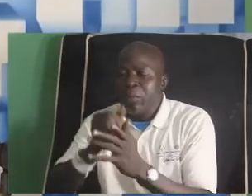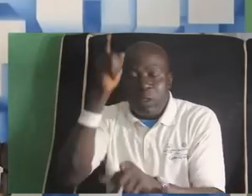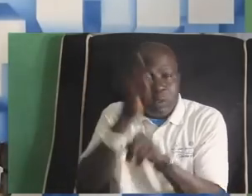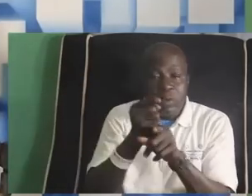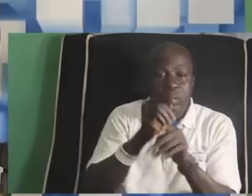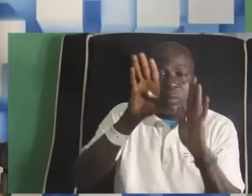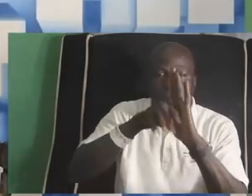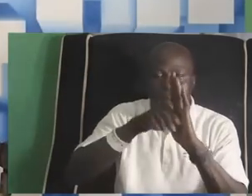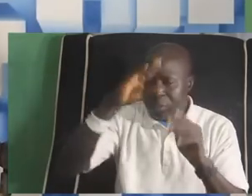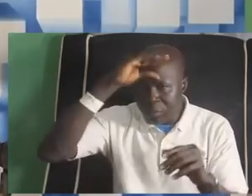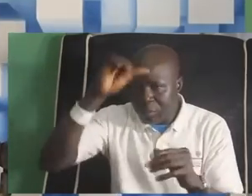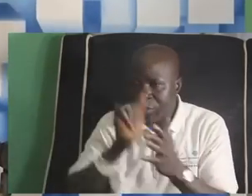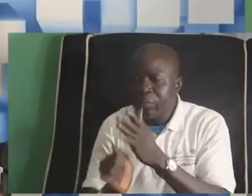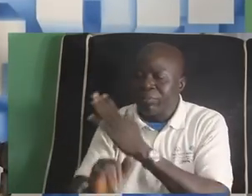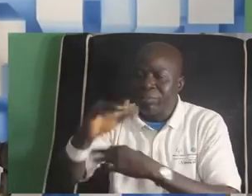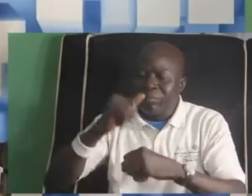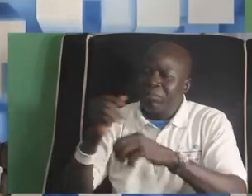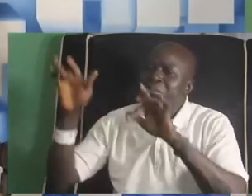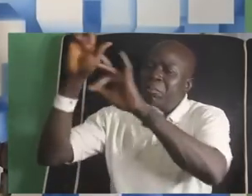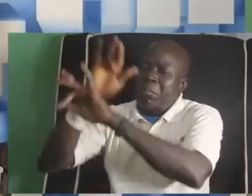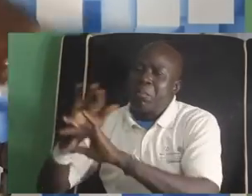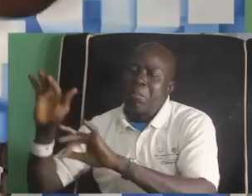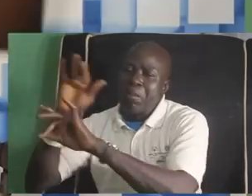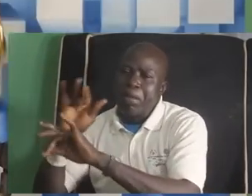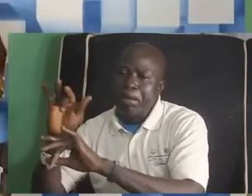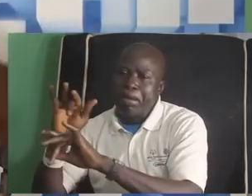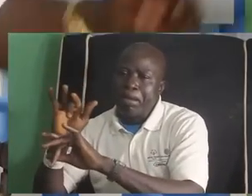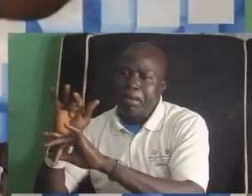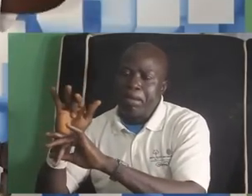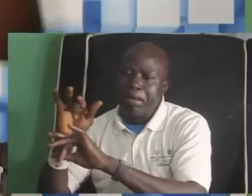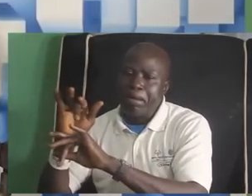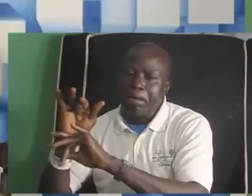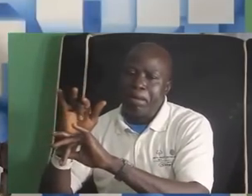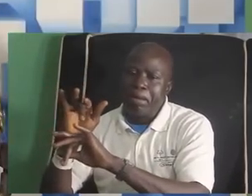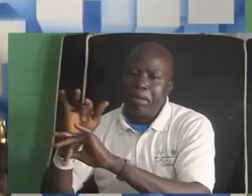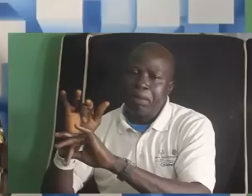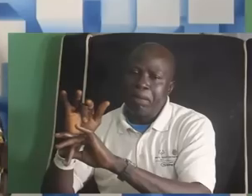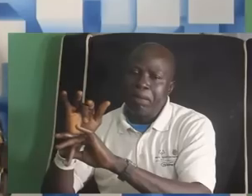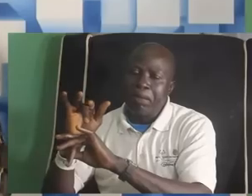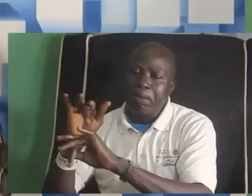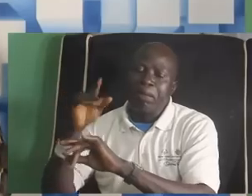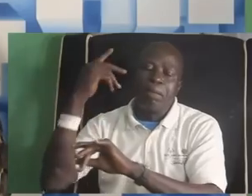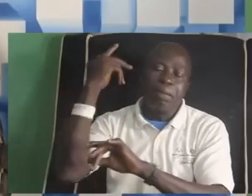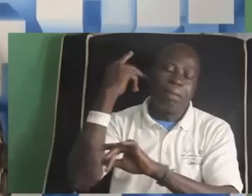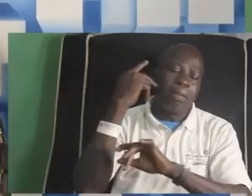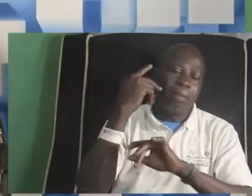man. He's just an ordinary gate man. Now, Kode wa